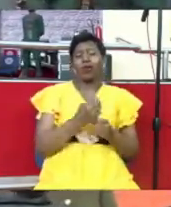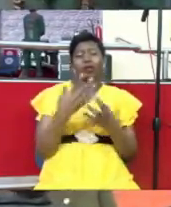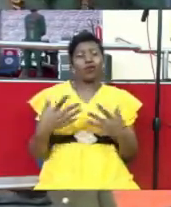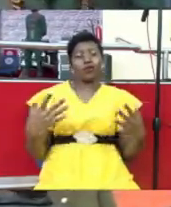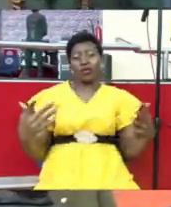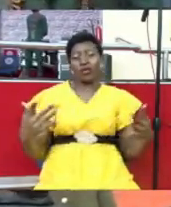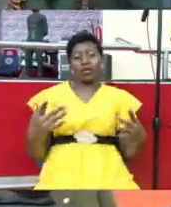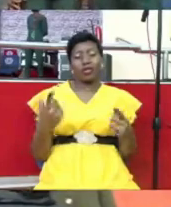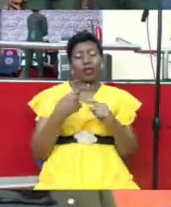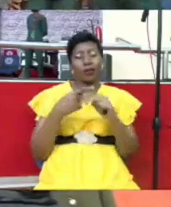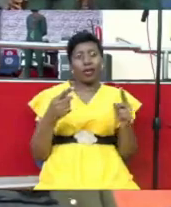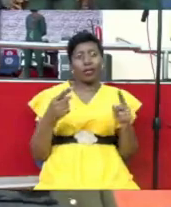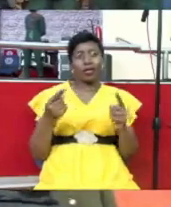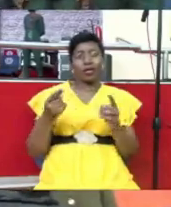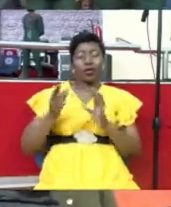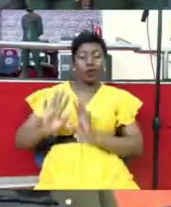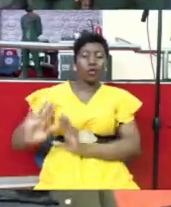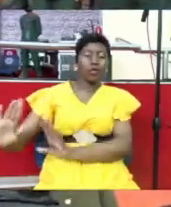because he is in the house.